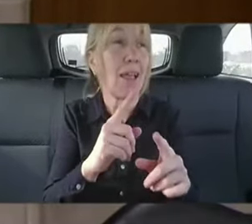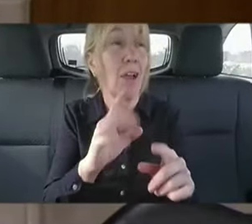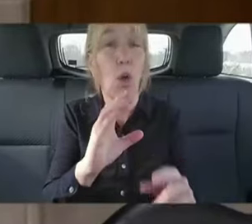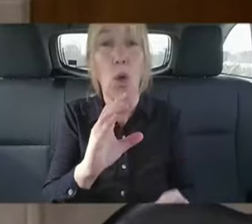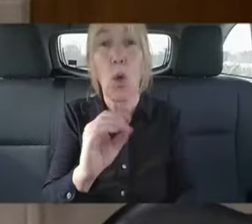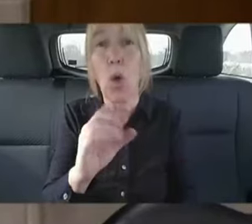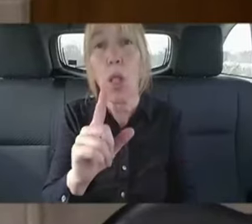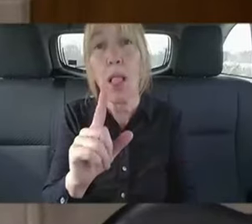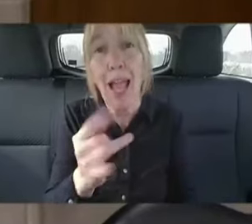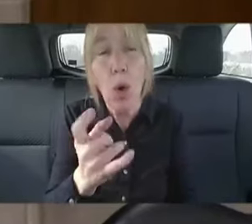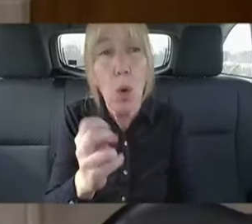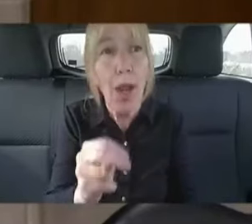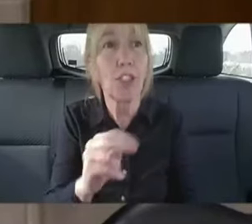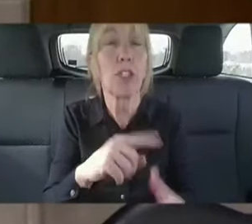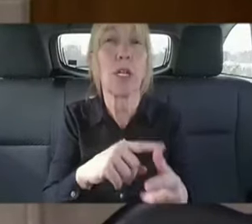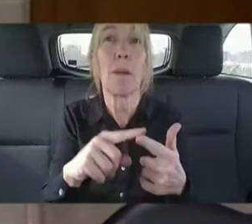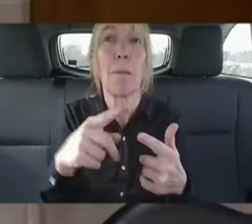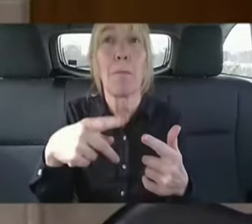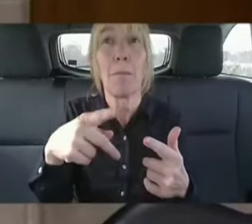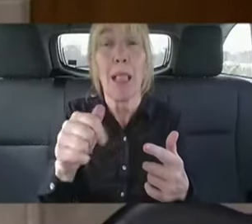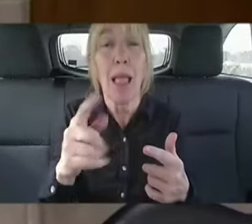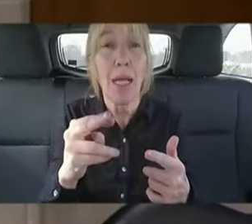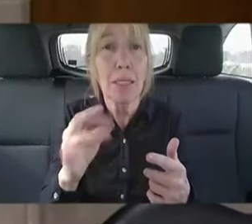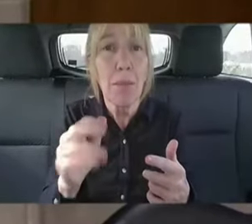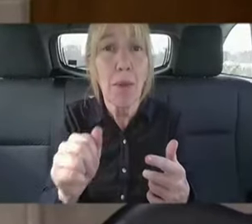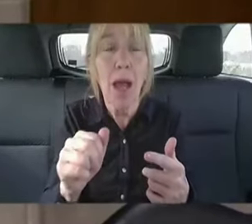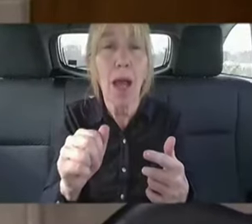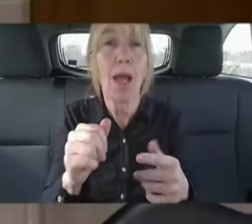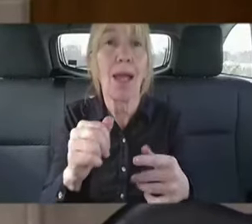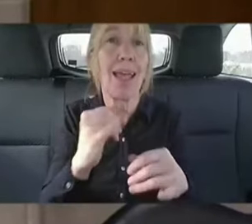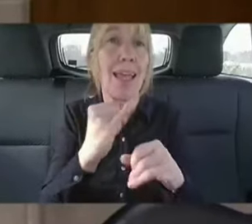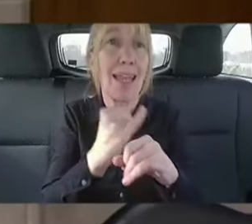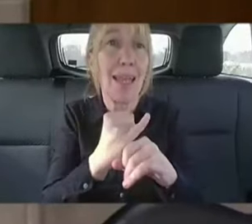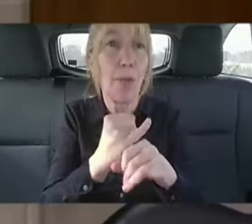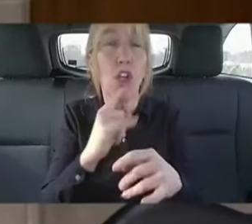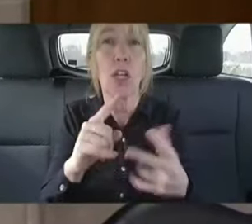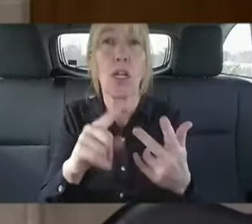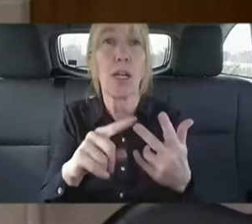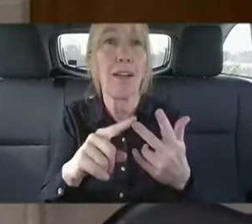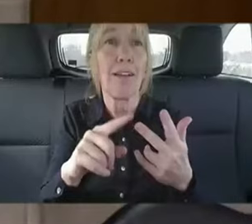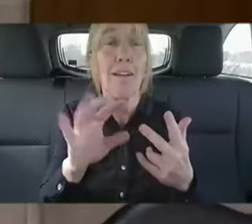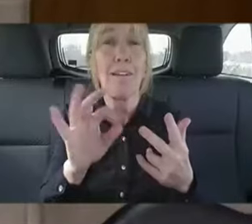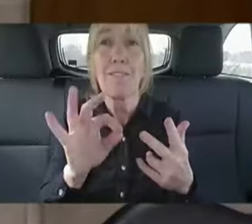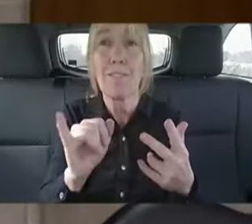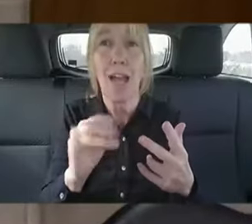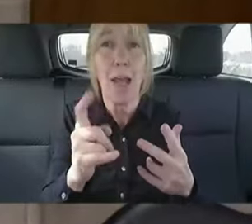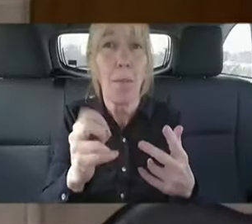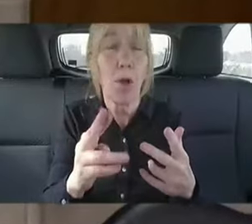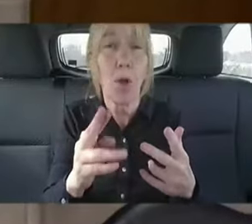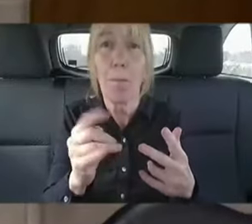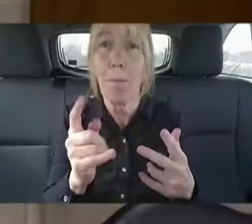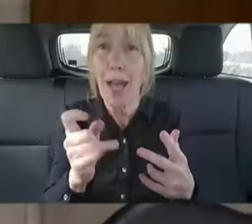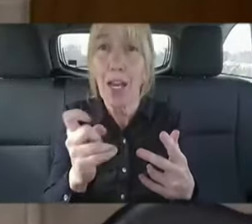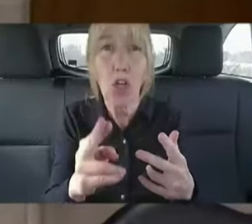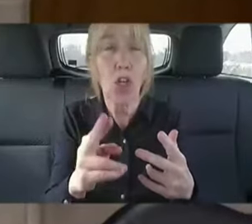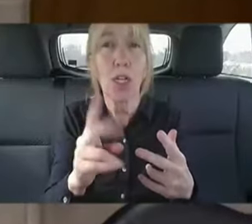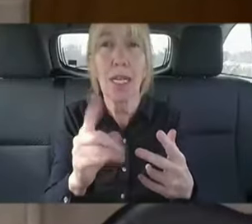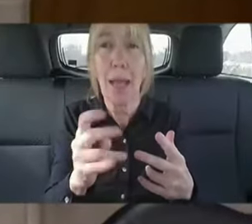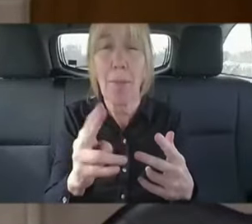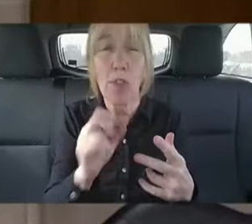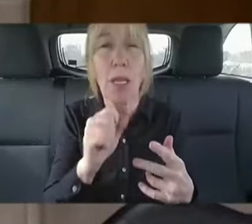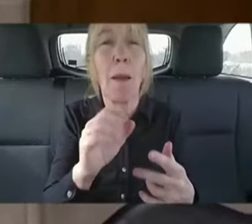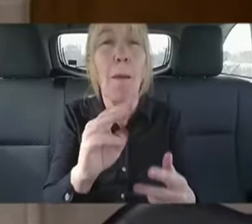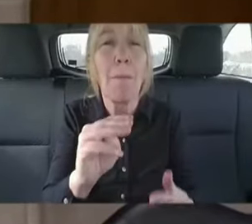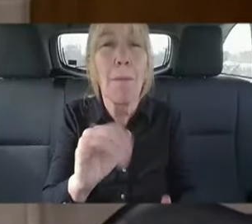workups, plasminogen activation inhibitors, fibrin monomer dimers. There's microclots going on,